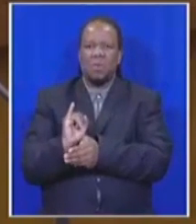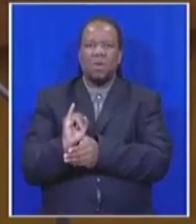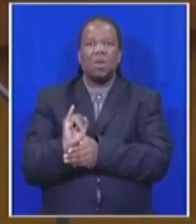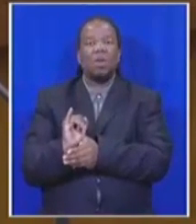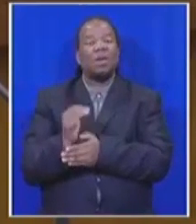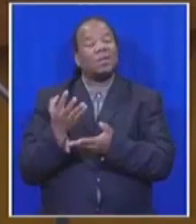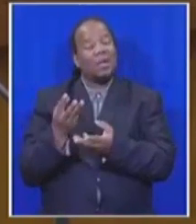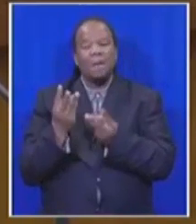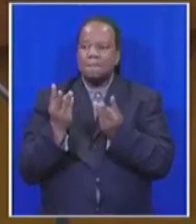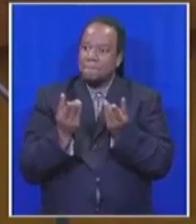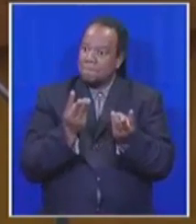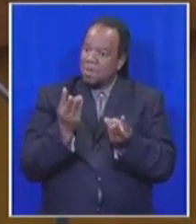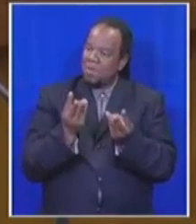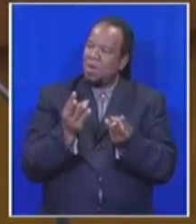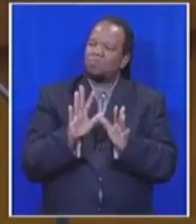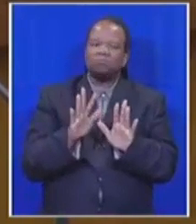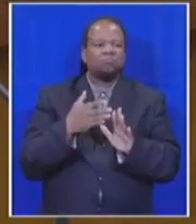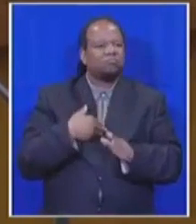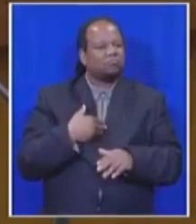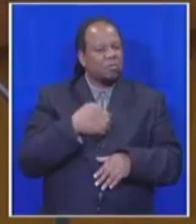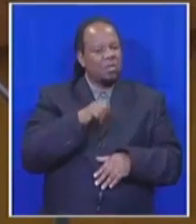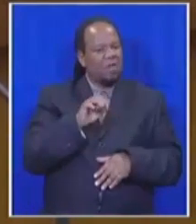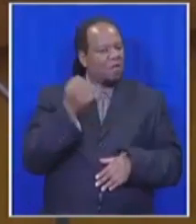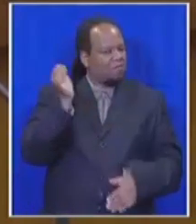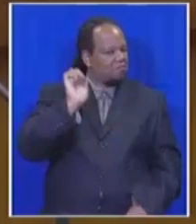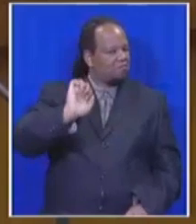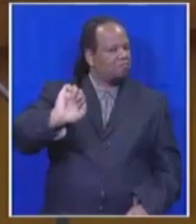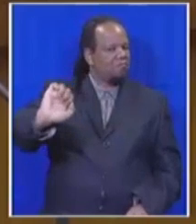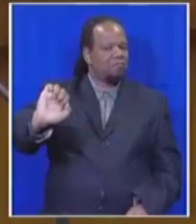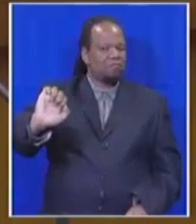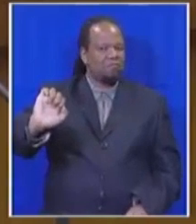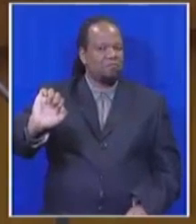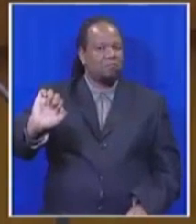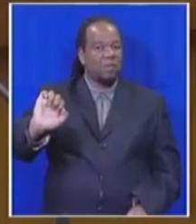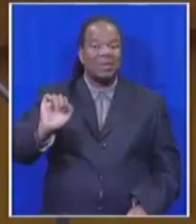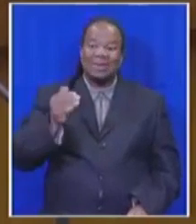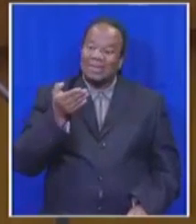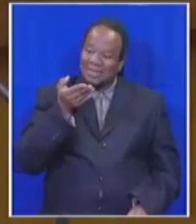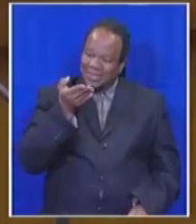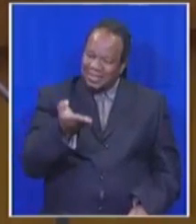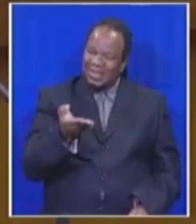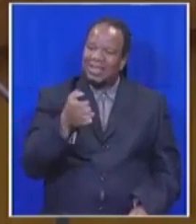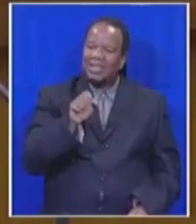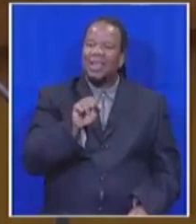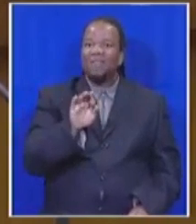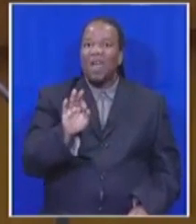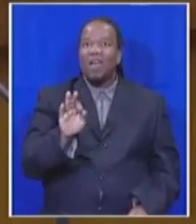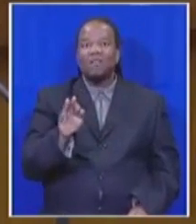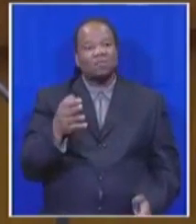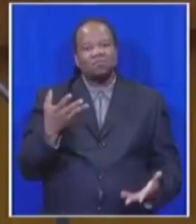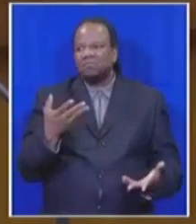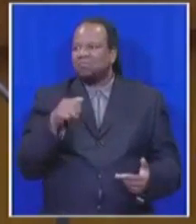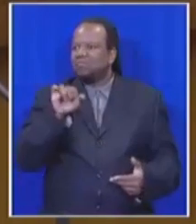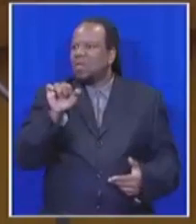people reject with the contempt they deserve the EFF's impractical and unworkable pie-in-the-sky